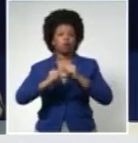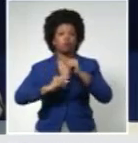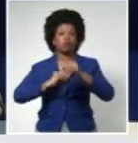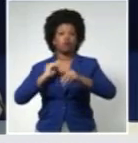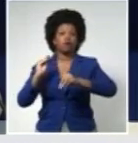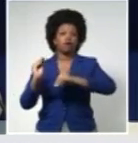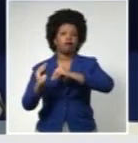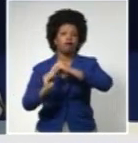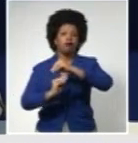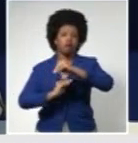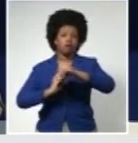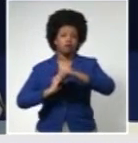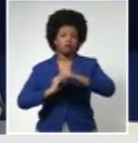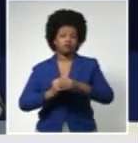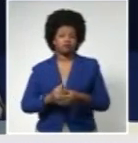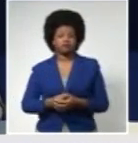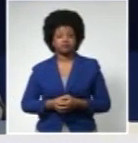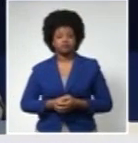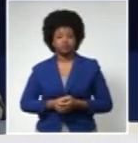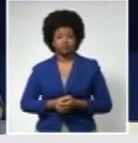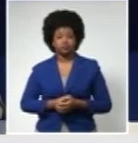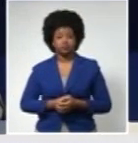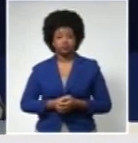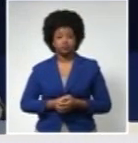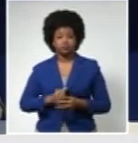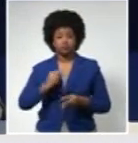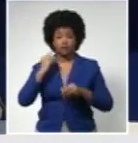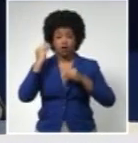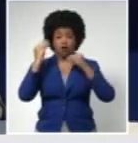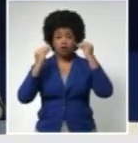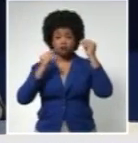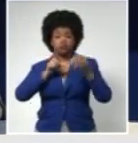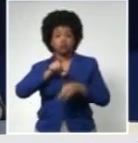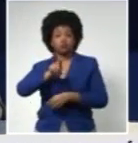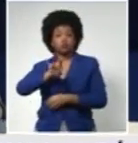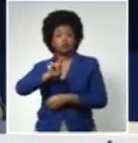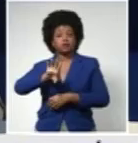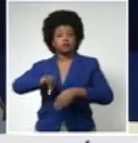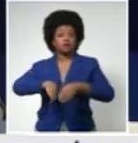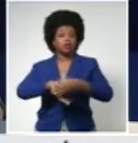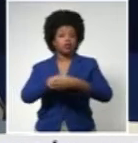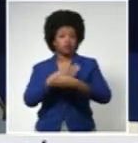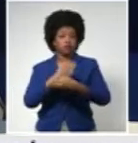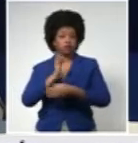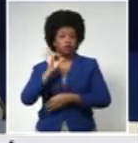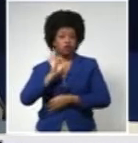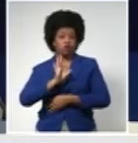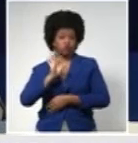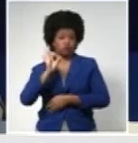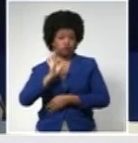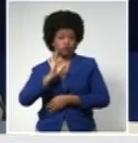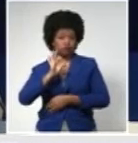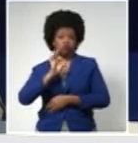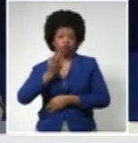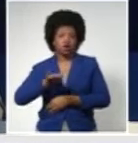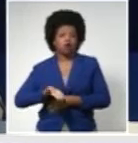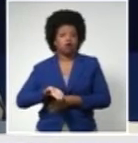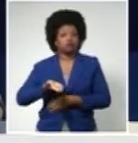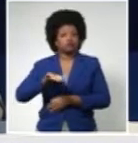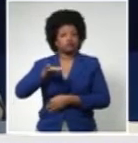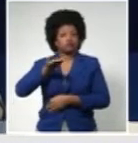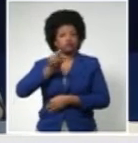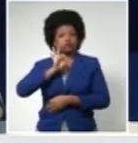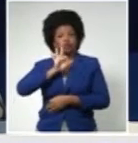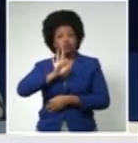cases diagnosed in the cases in the last 15 days have been asymptomatic at the moment of the testing. This